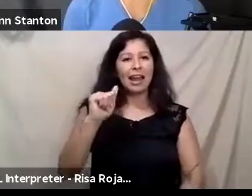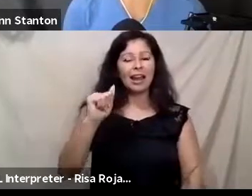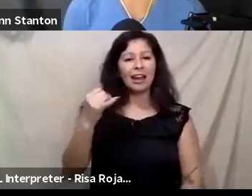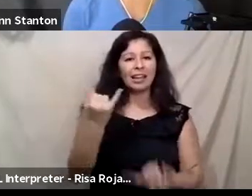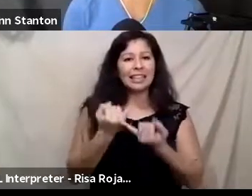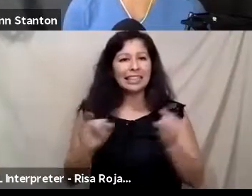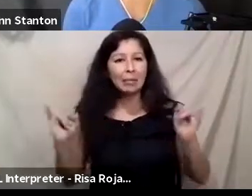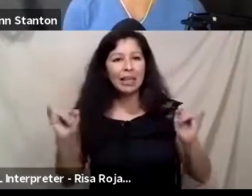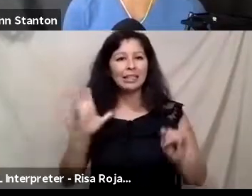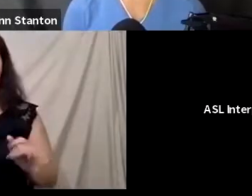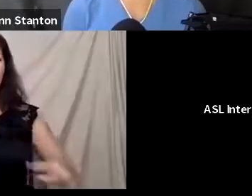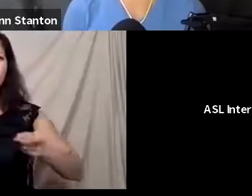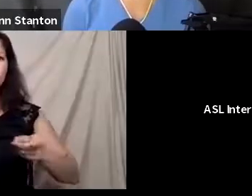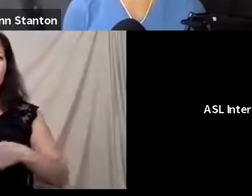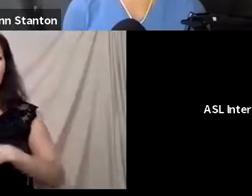own stories.